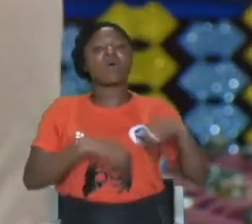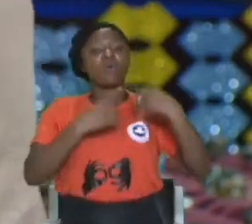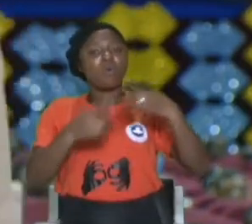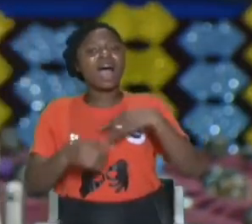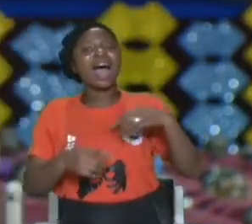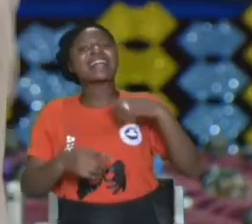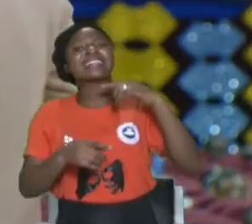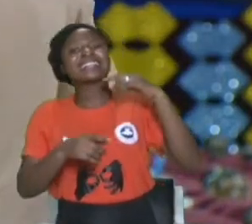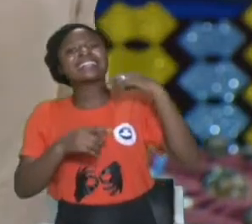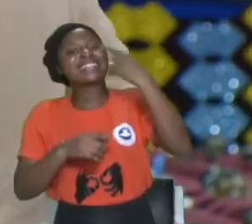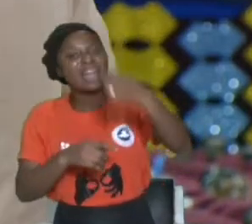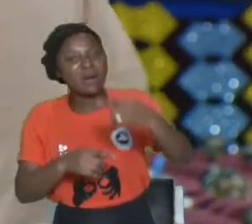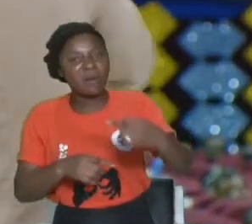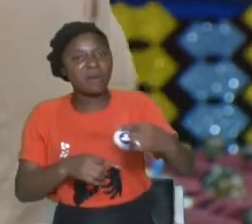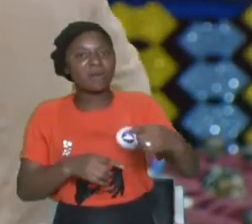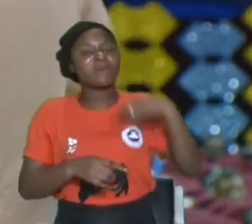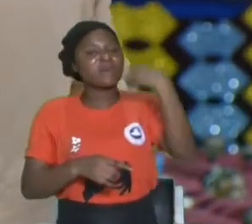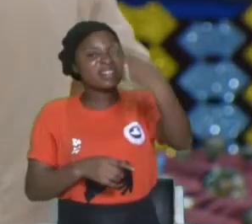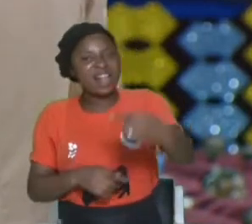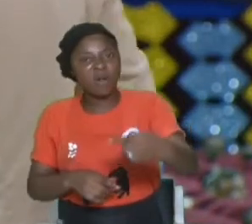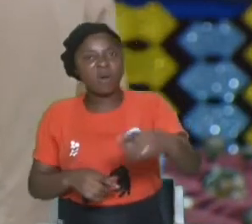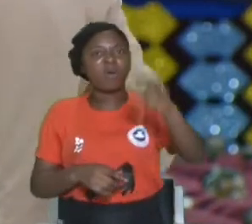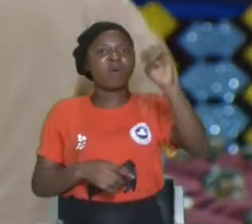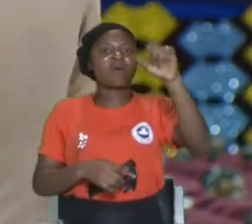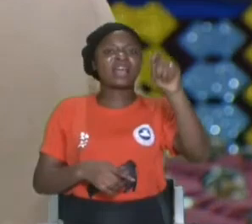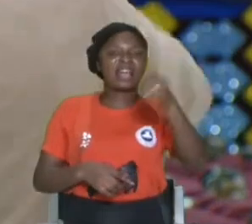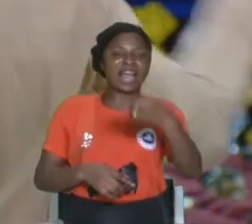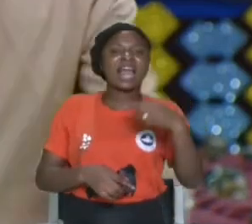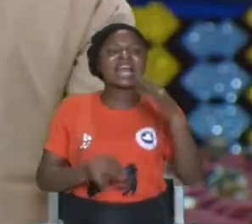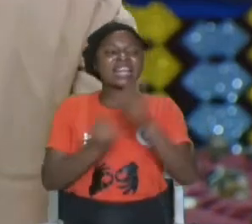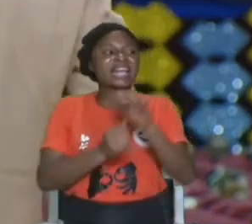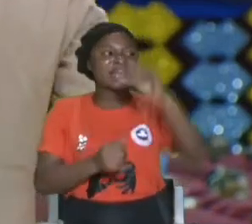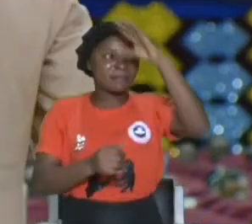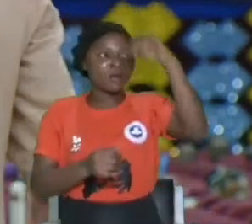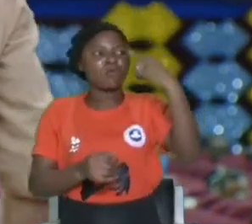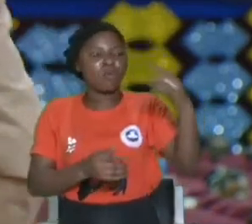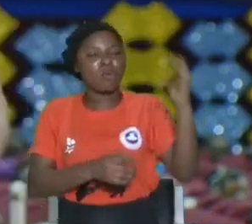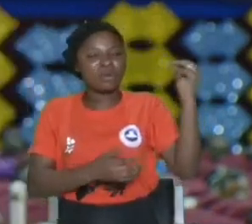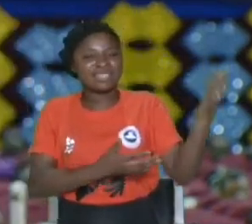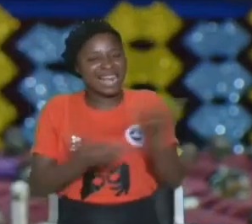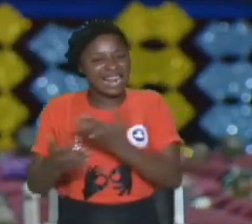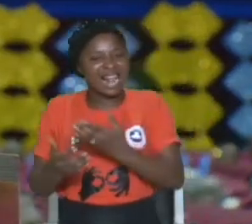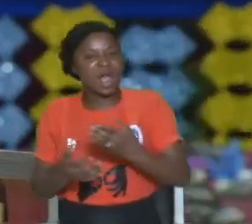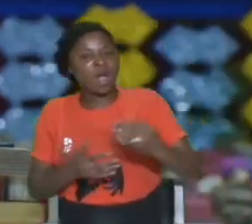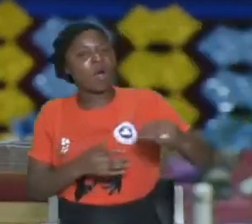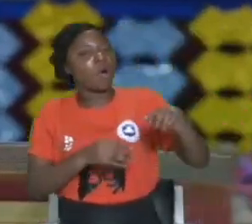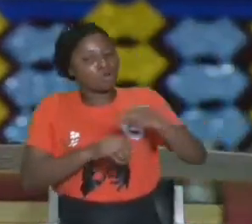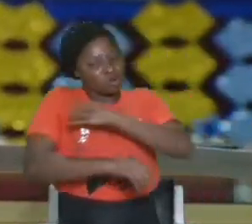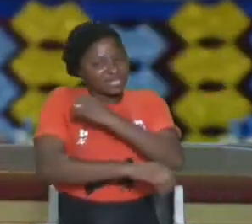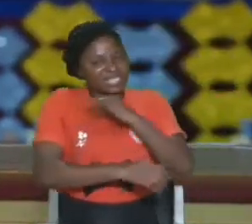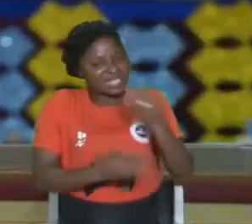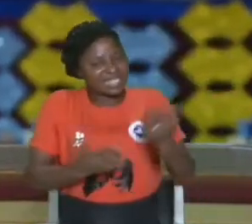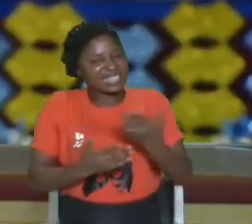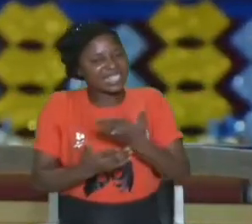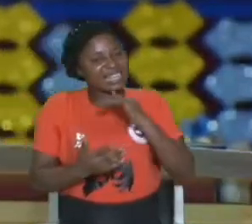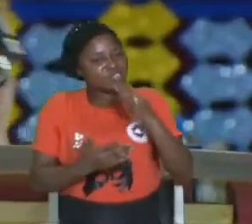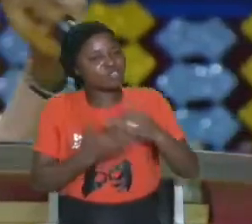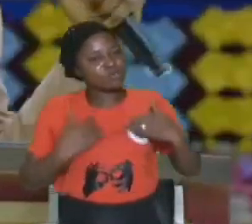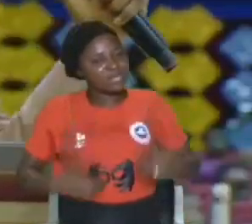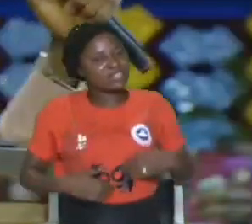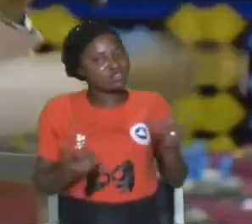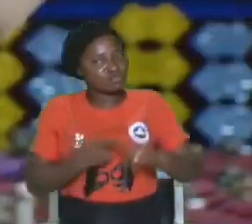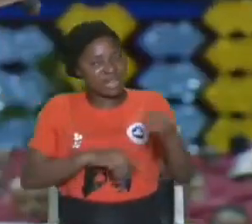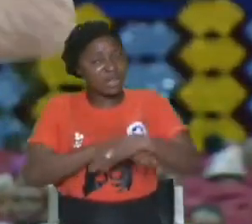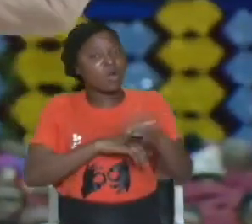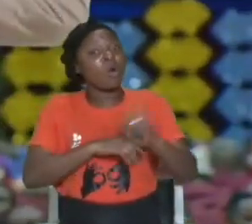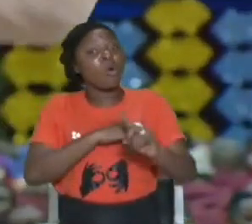Ahab that the man whose words carry authority is here. There is somebody tonight, when you